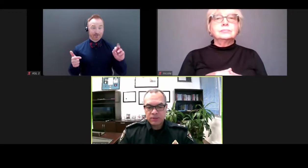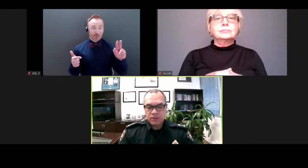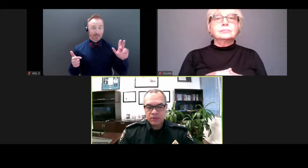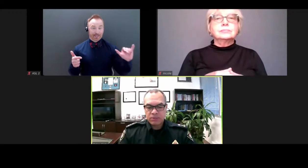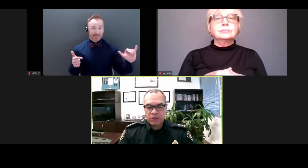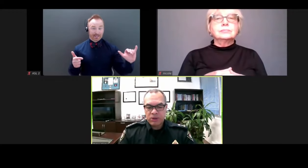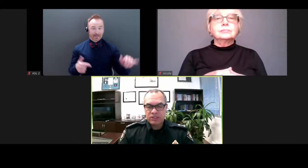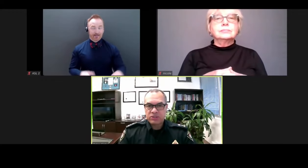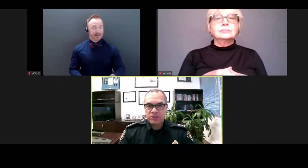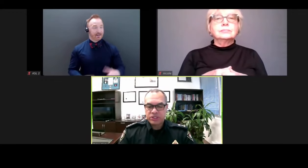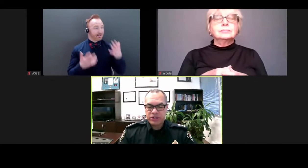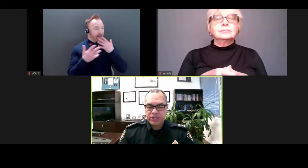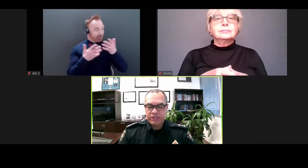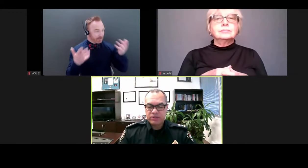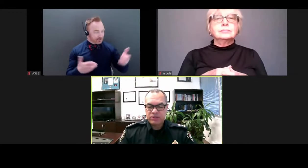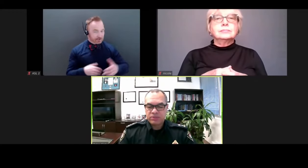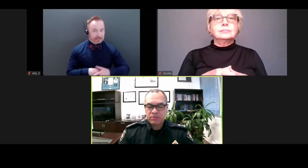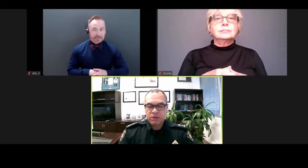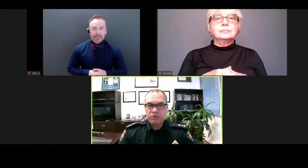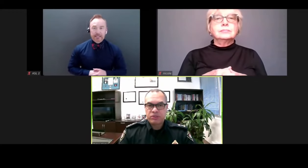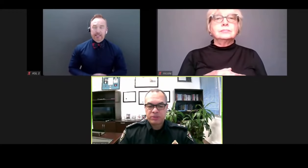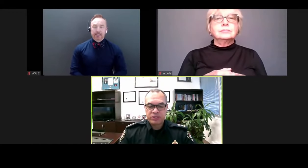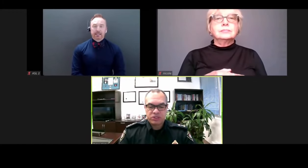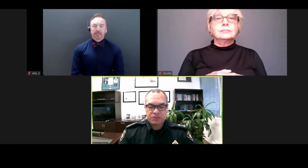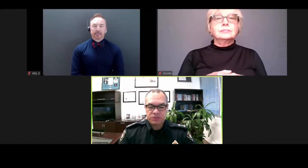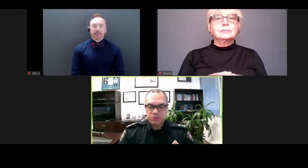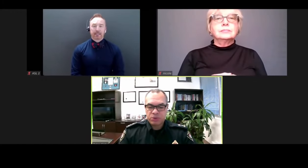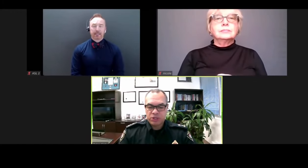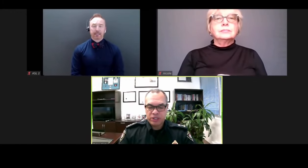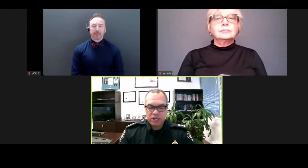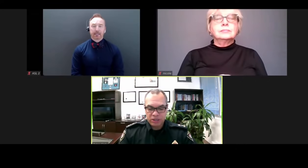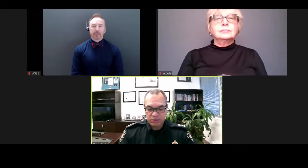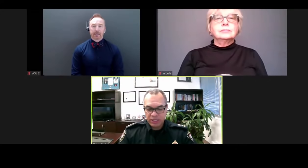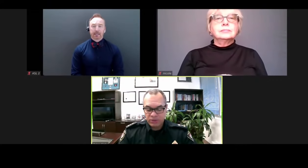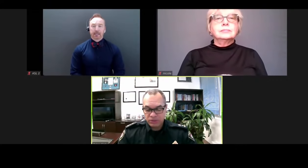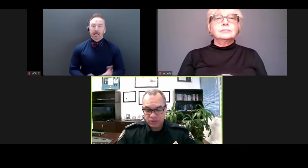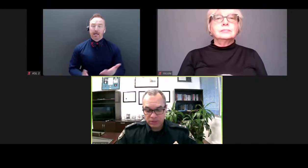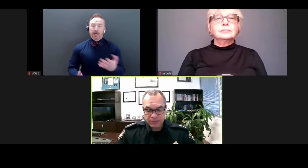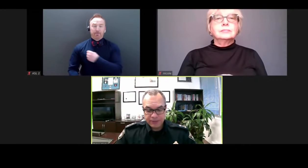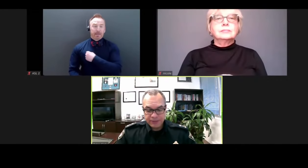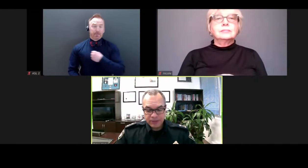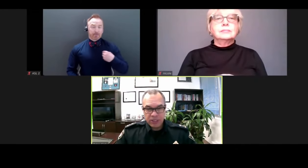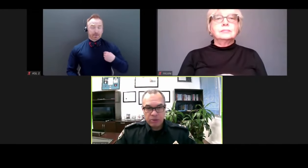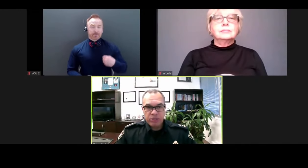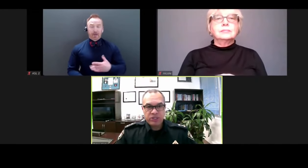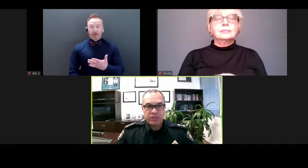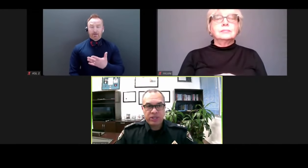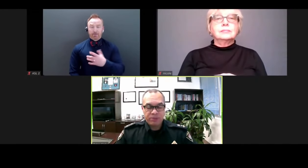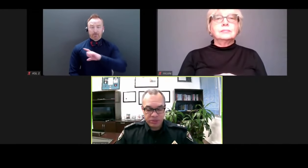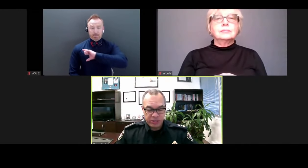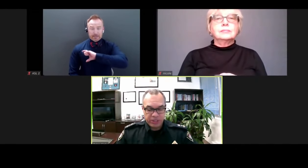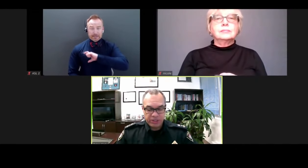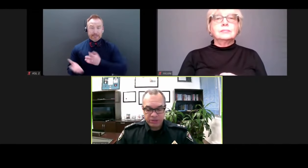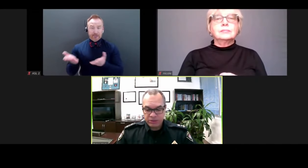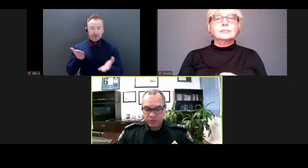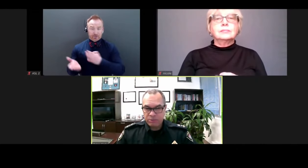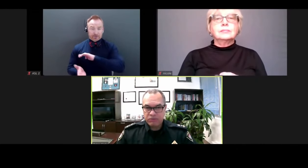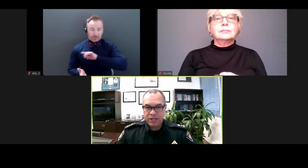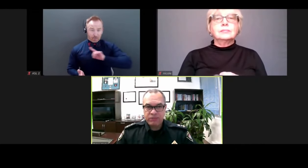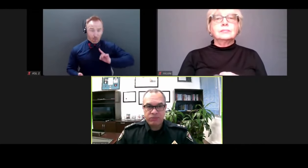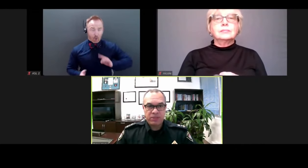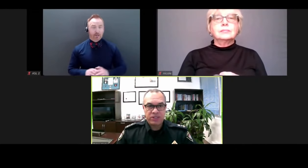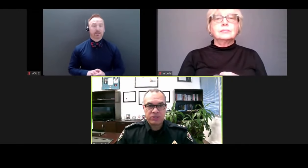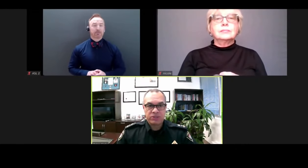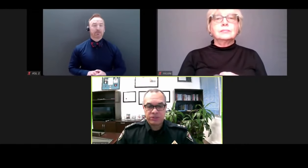Mayor Watson, Chair Gaines, members of the Police Services Board and Ottawa Council, appreciate the opportunity here to